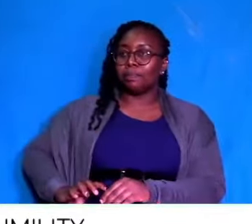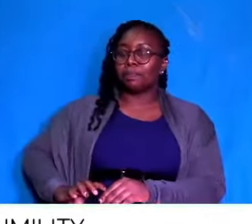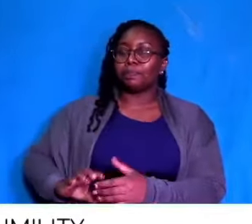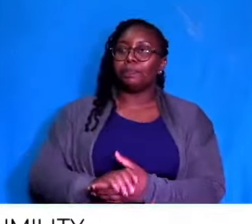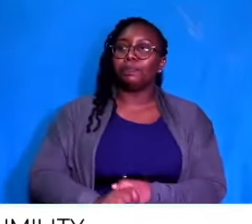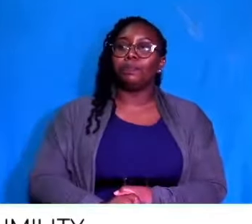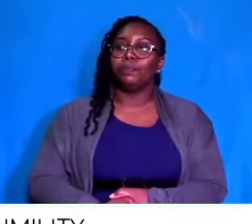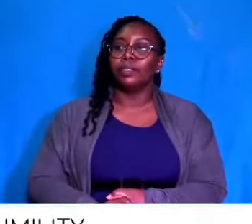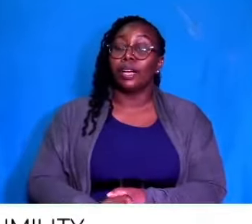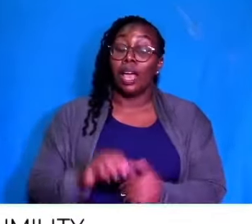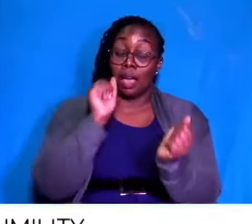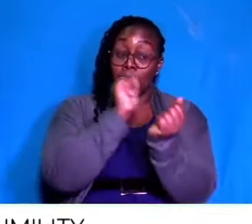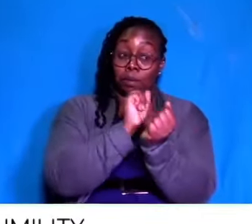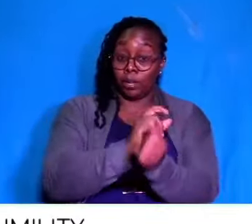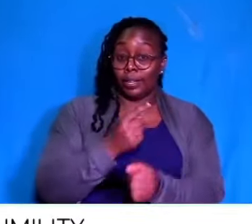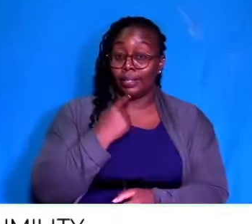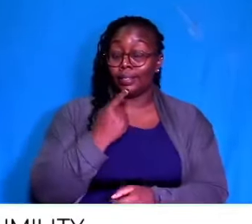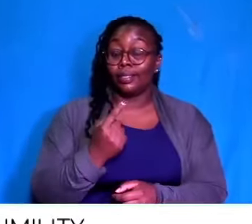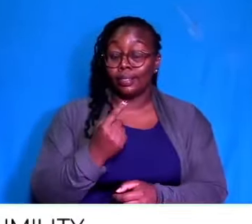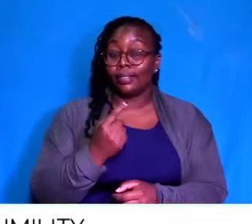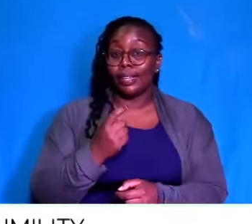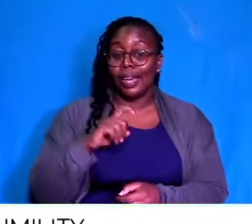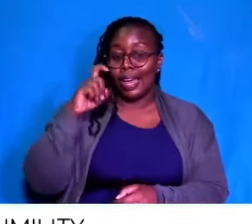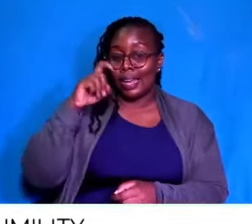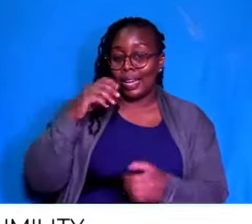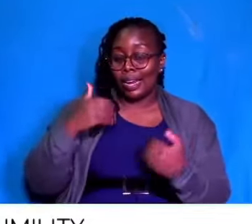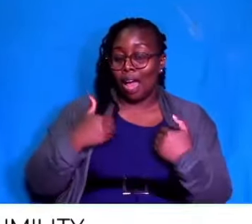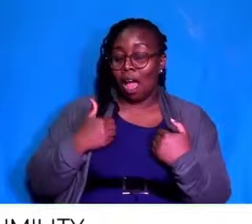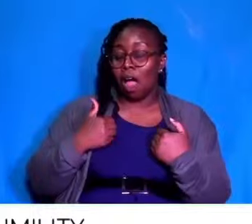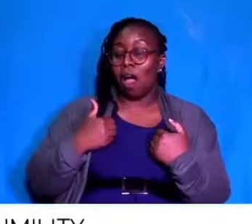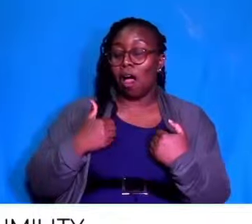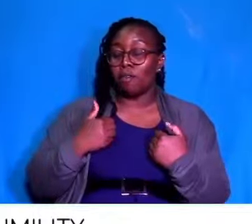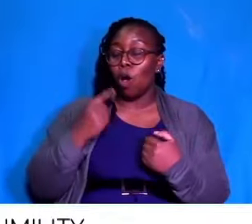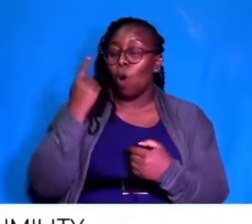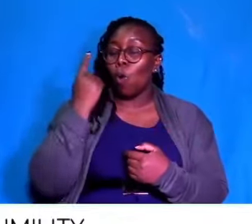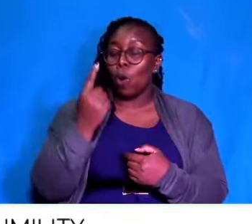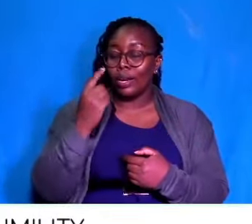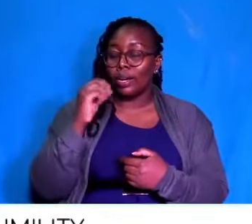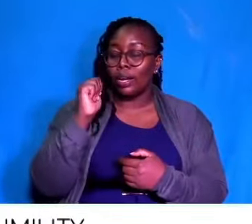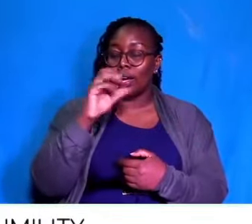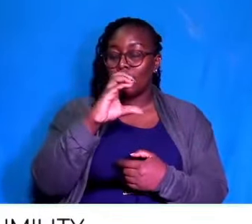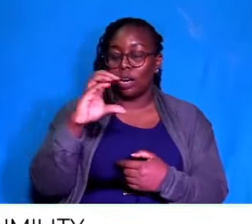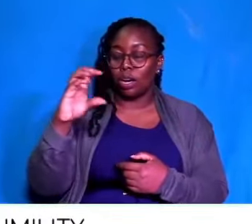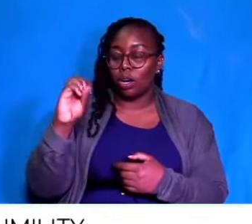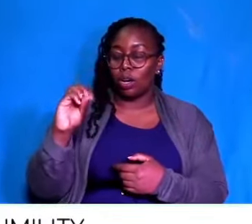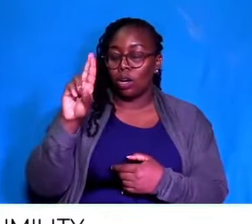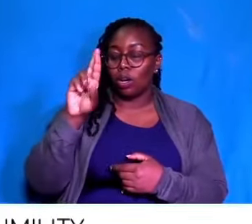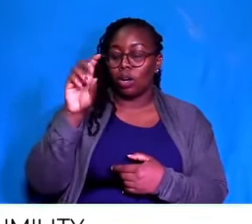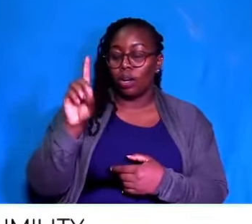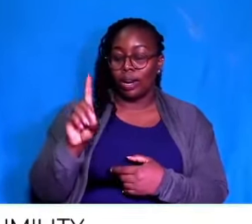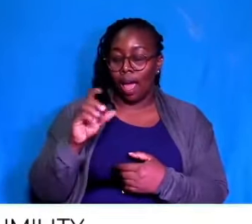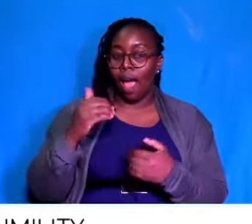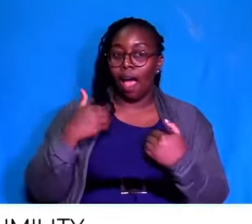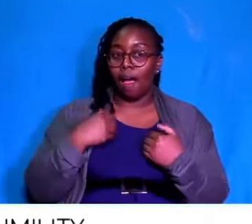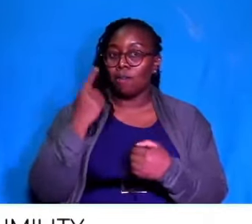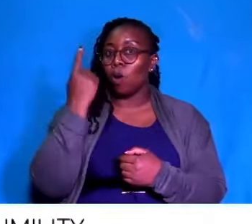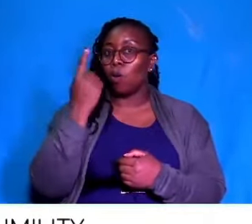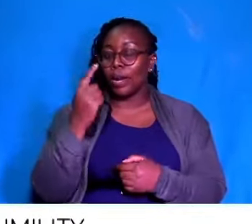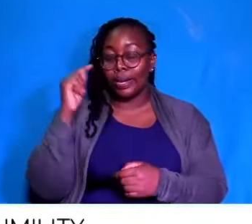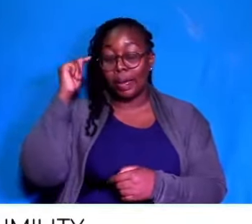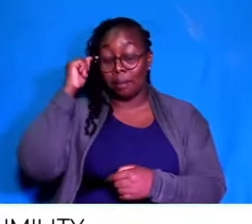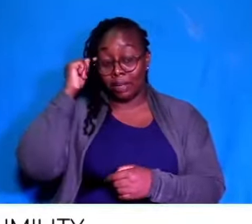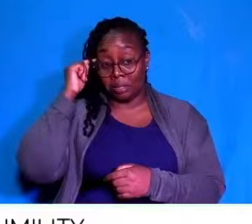saying that they should be of one accord, having the same love. Do we discriminate on how we support each